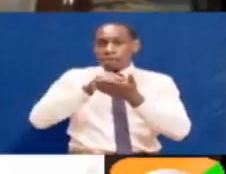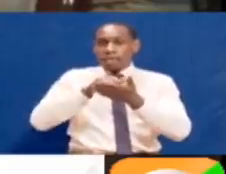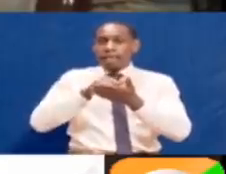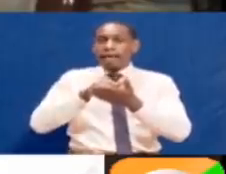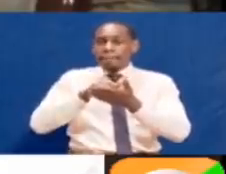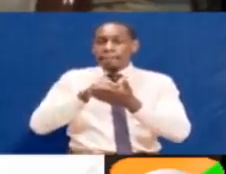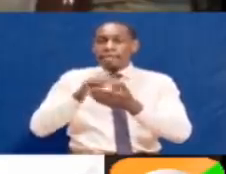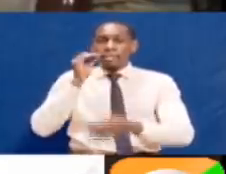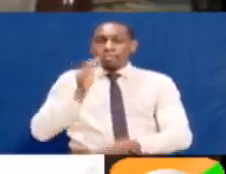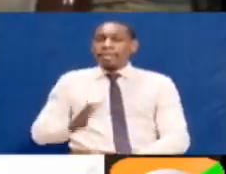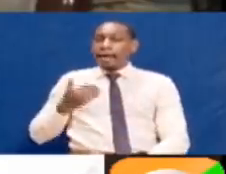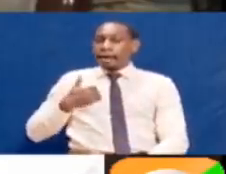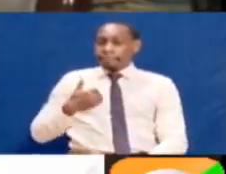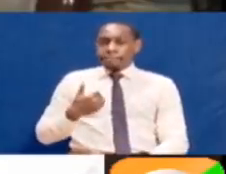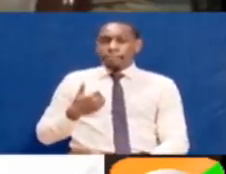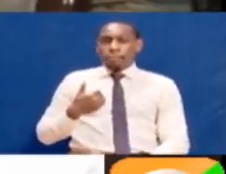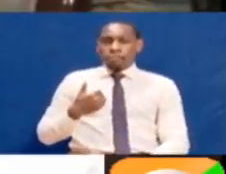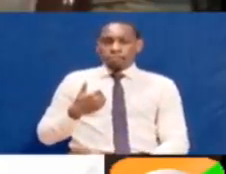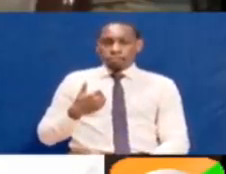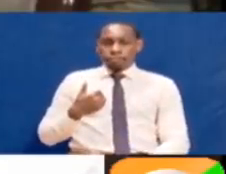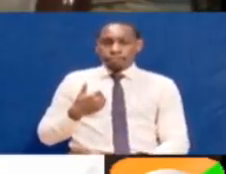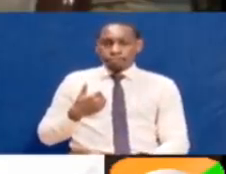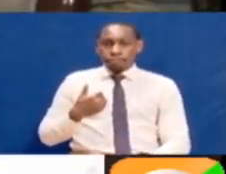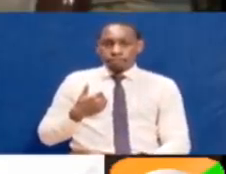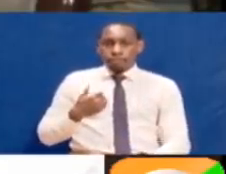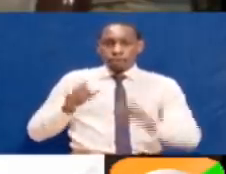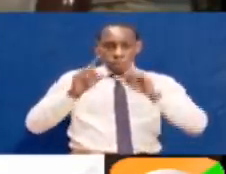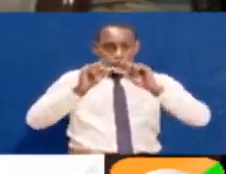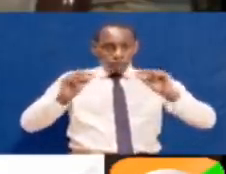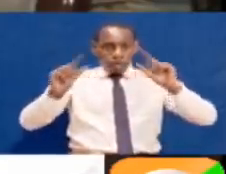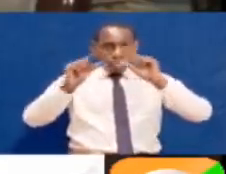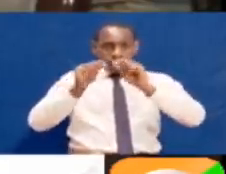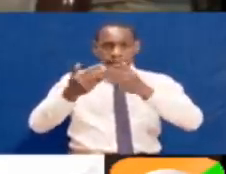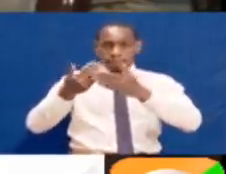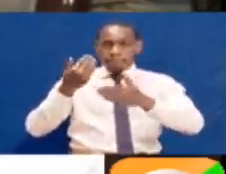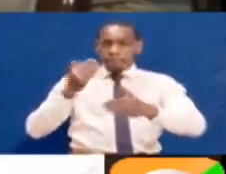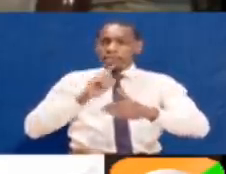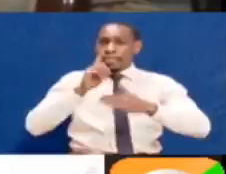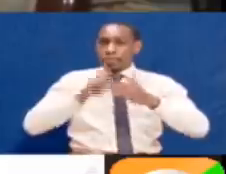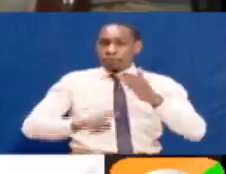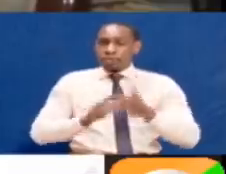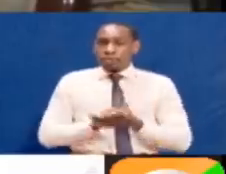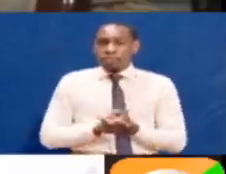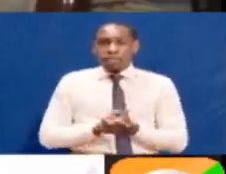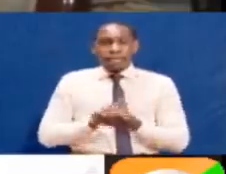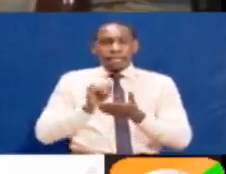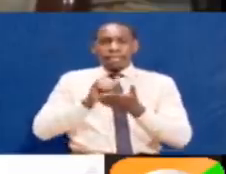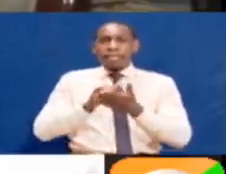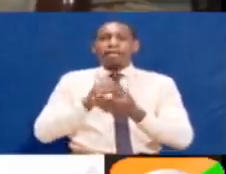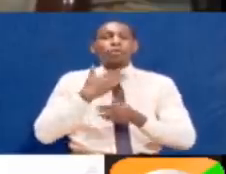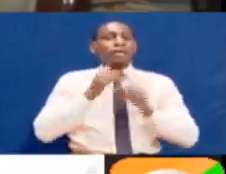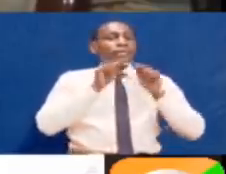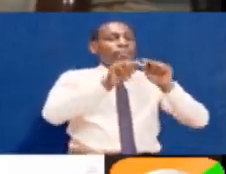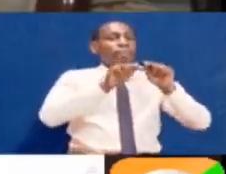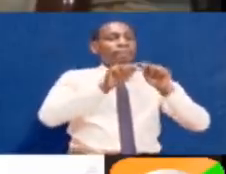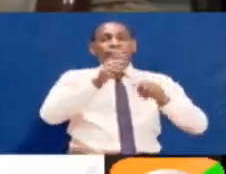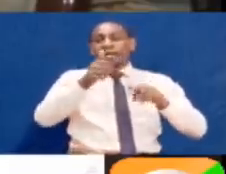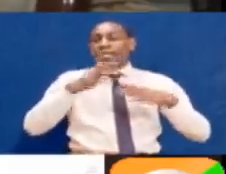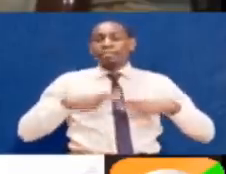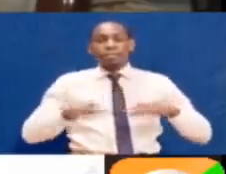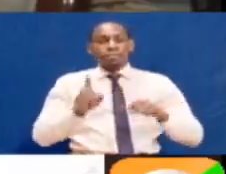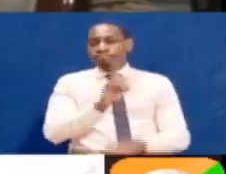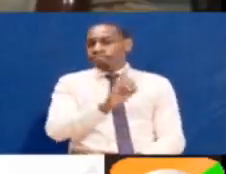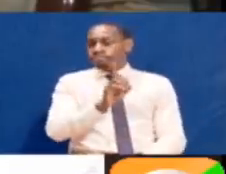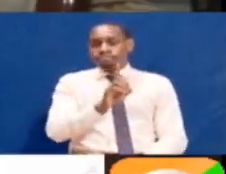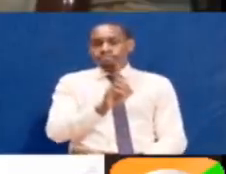finds himself. And as I told you earlier in the beginning of the discourse, I don't like blaming people. I